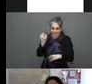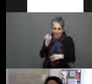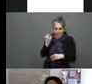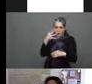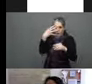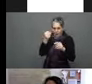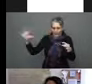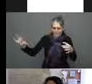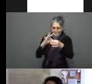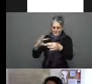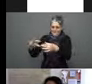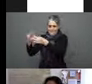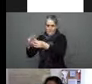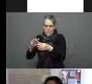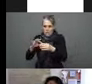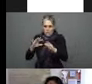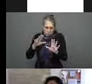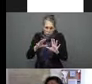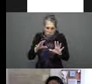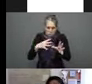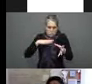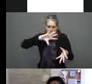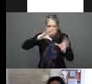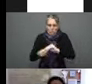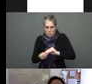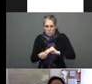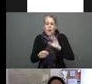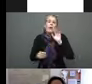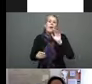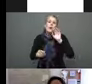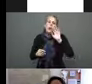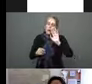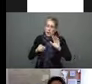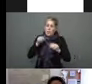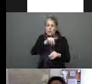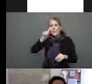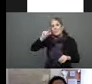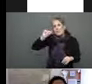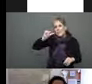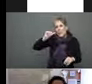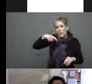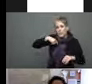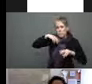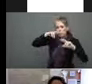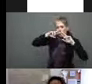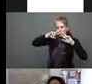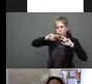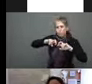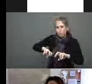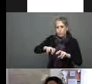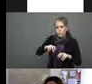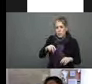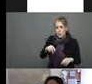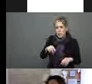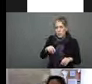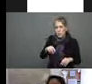numbers that we have sort of collapse across those two categories. Um, I will say looking at the data, I didn't see any, um, uh, so